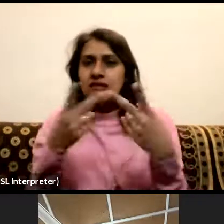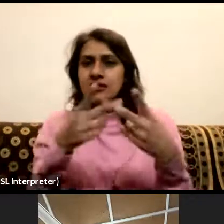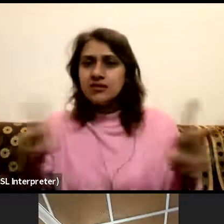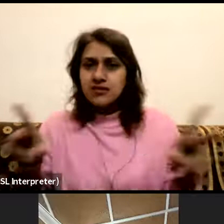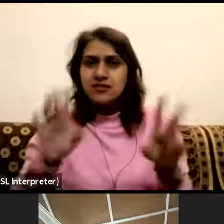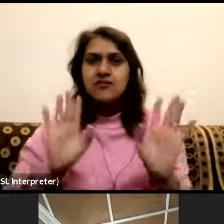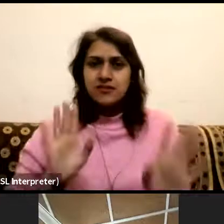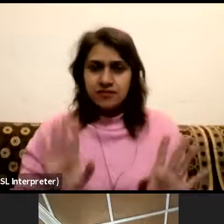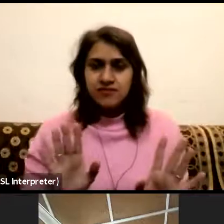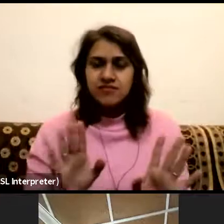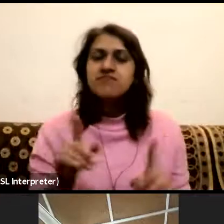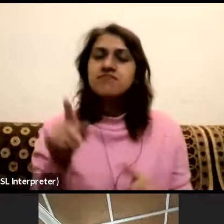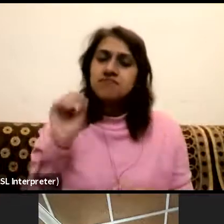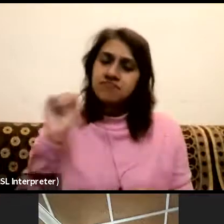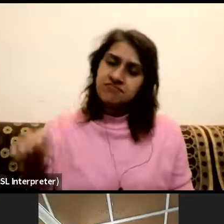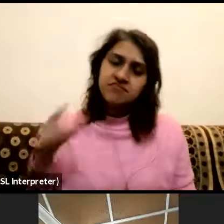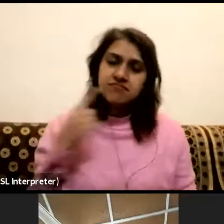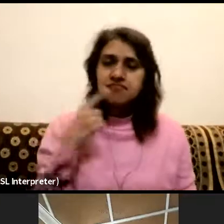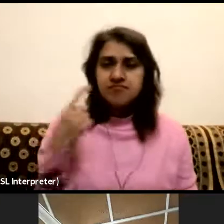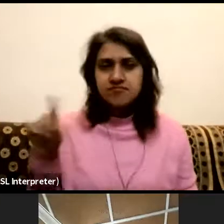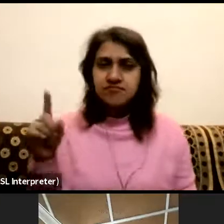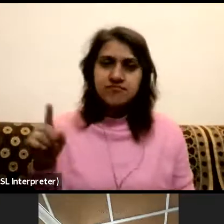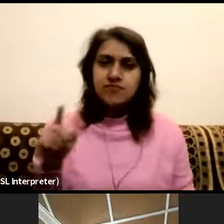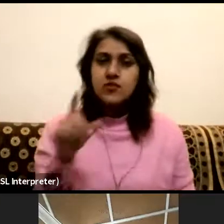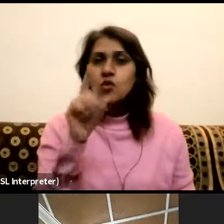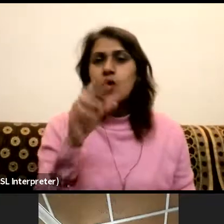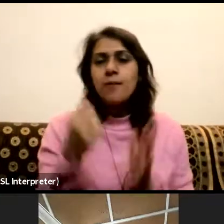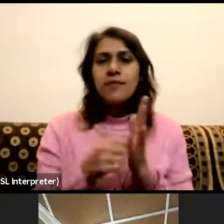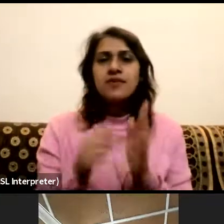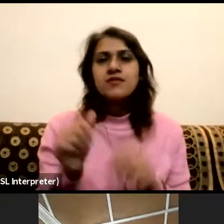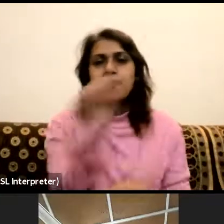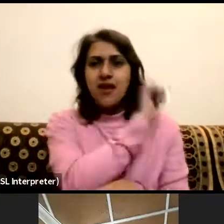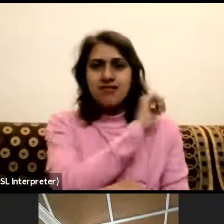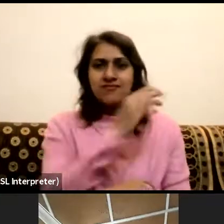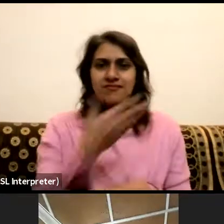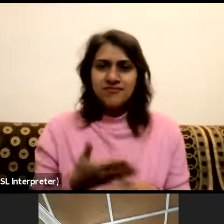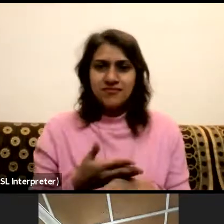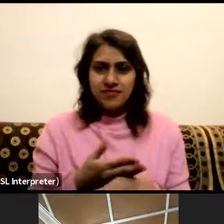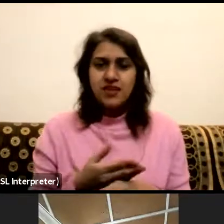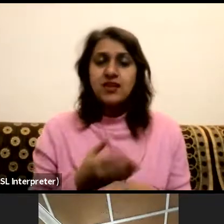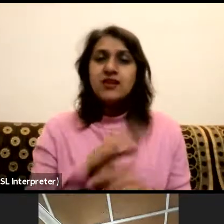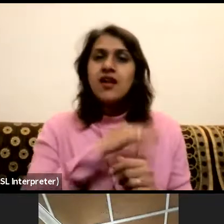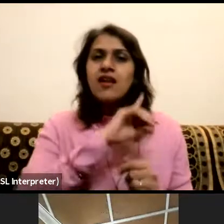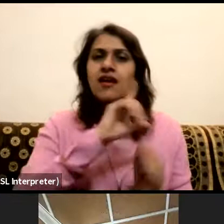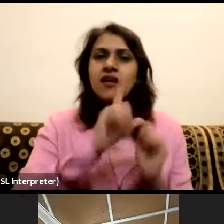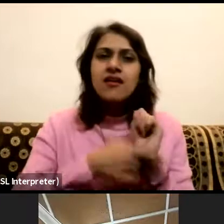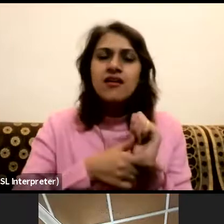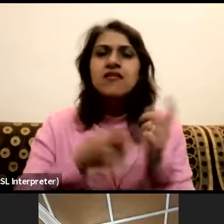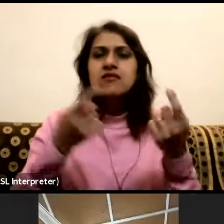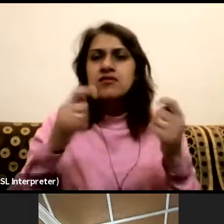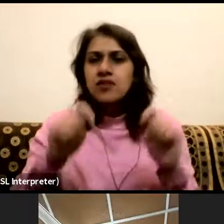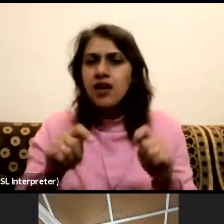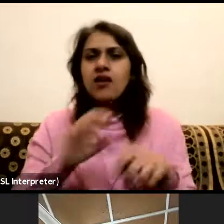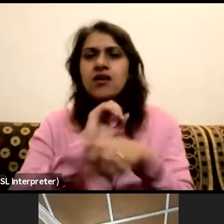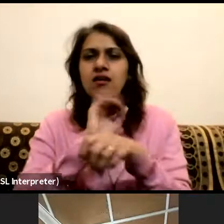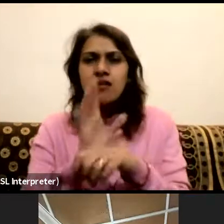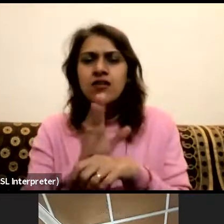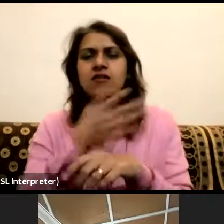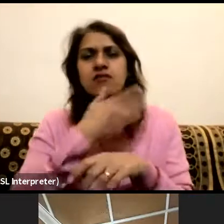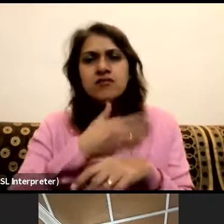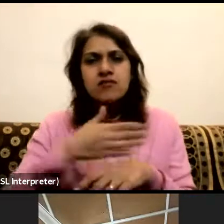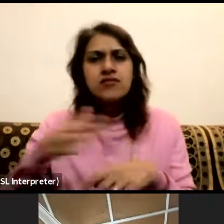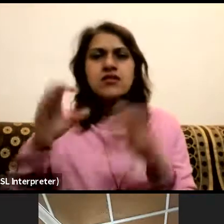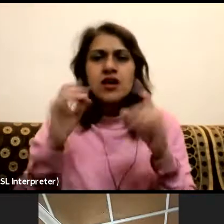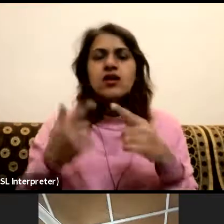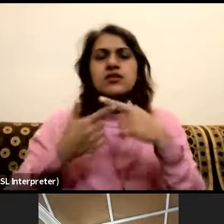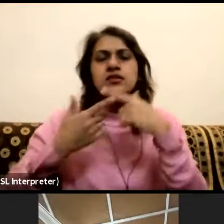whatever baseline they were 12 months back because of the pandemic. And that is putting a different kind of challenges in how we are going to take these